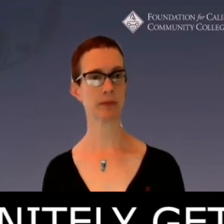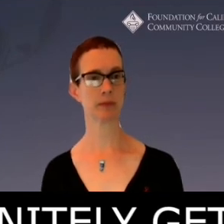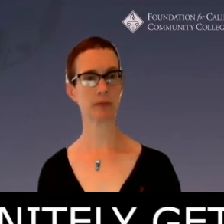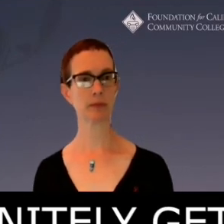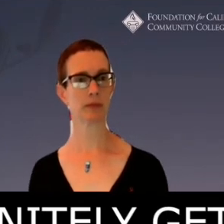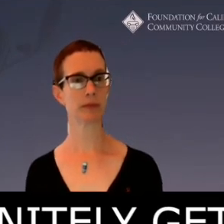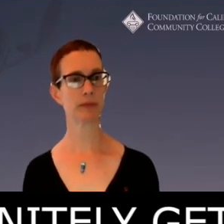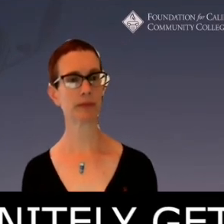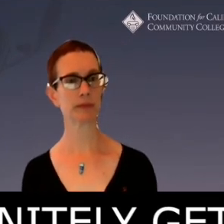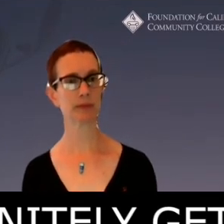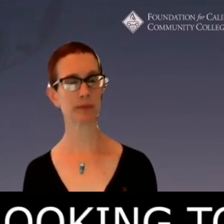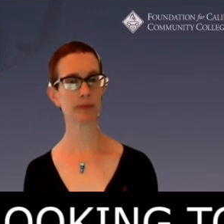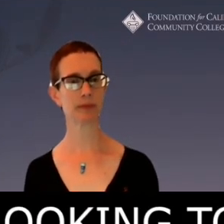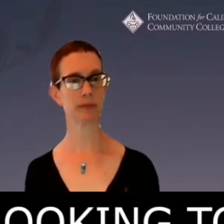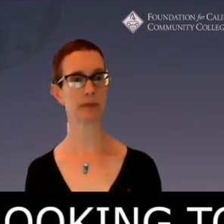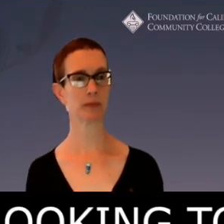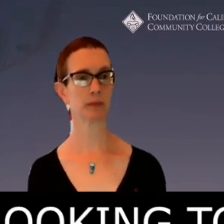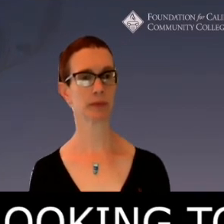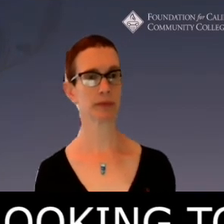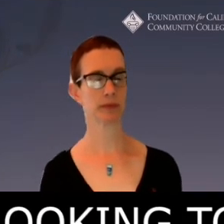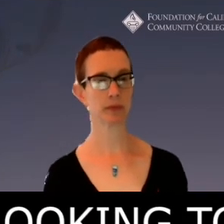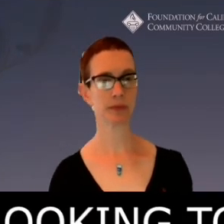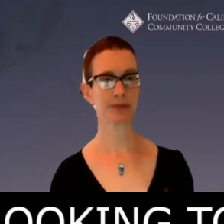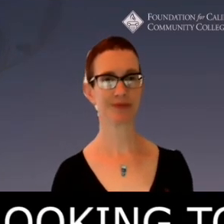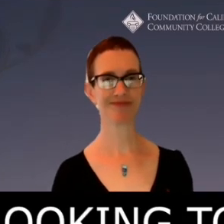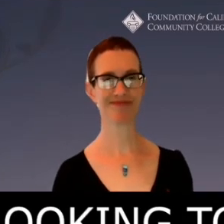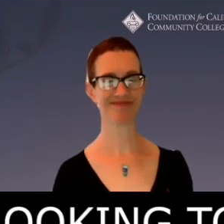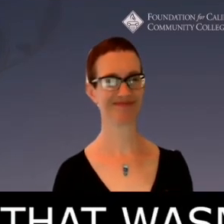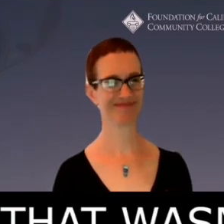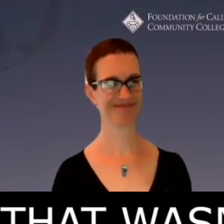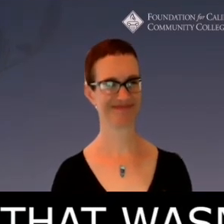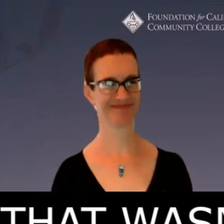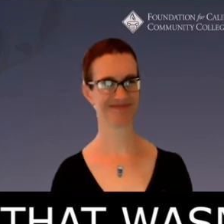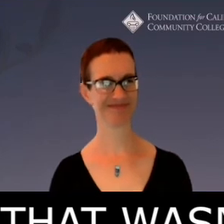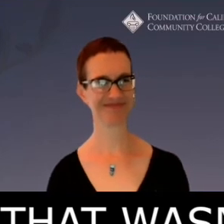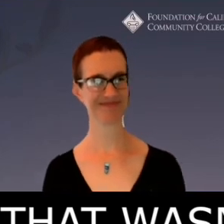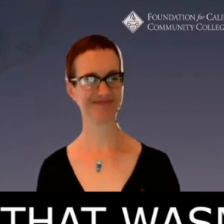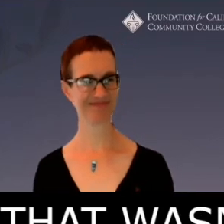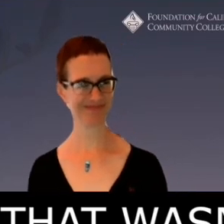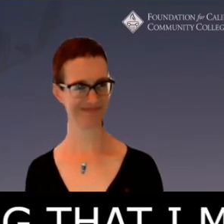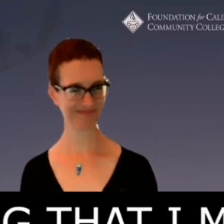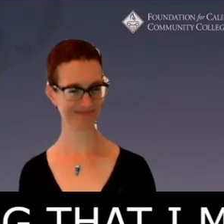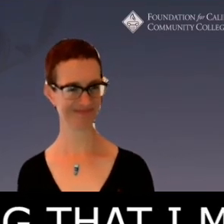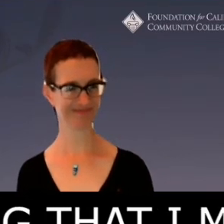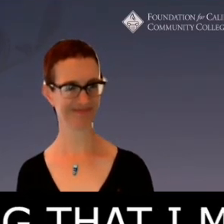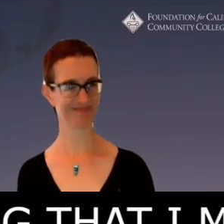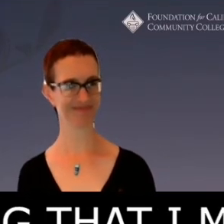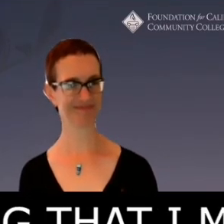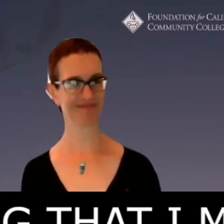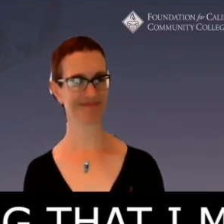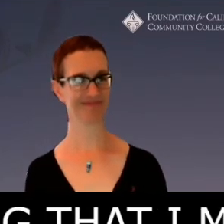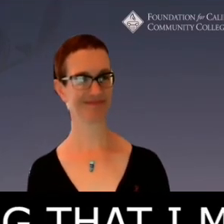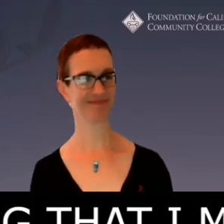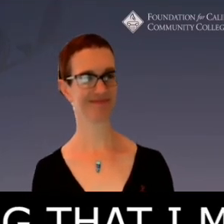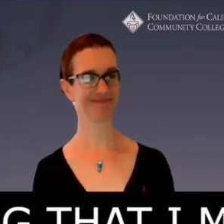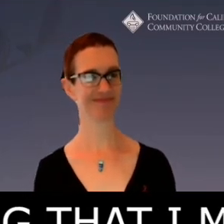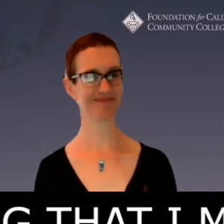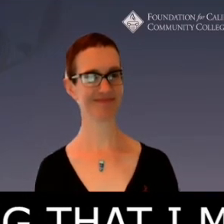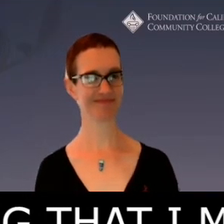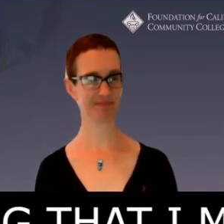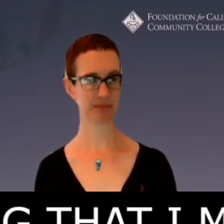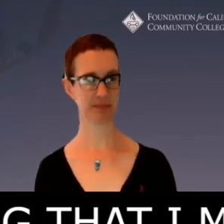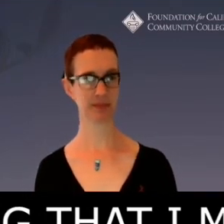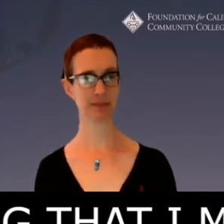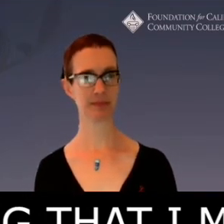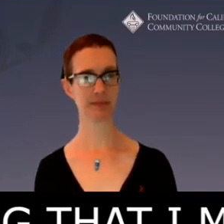my colleagues to make sure that wasn't discussed in some meeting that I maybe wasn't in, but I'm fairly sure that's where we